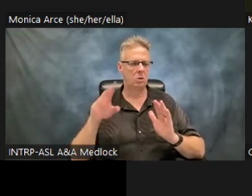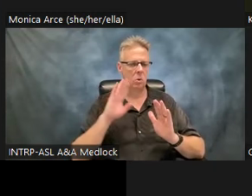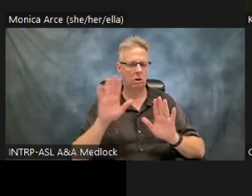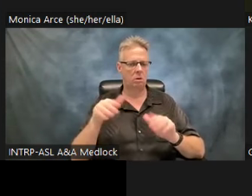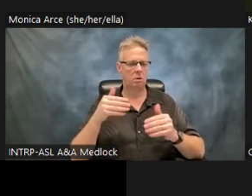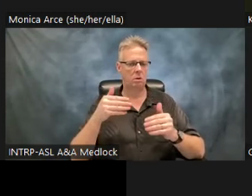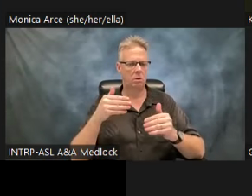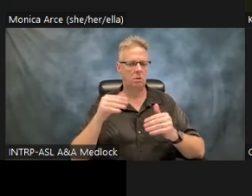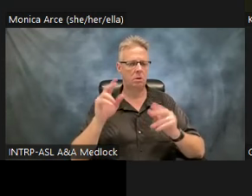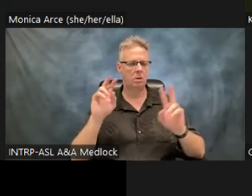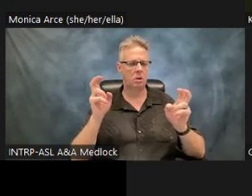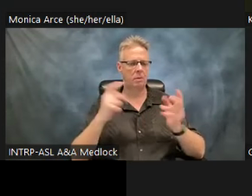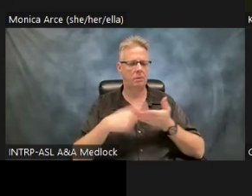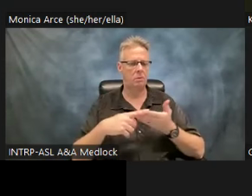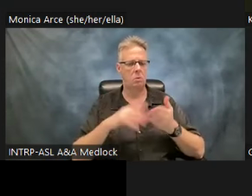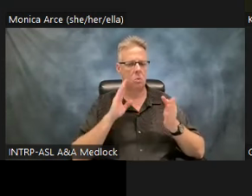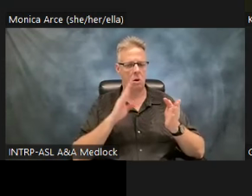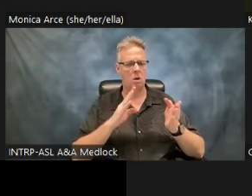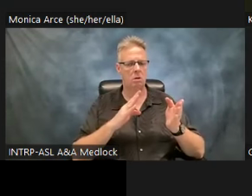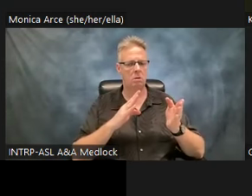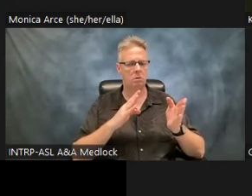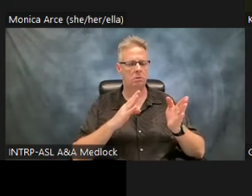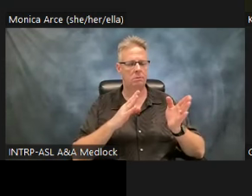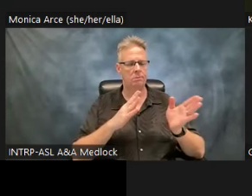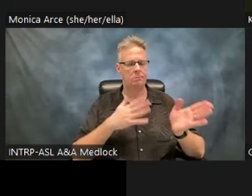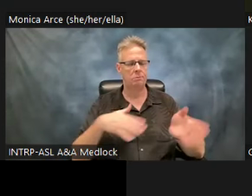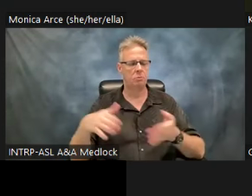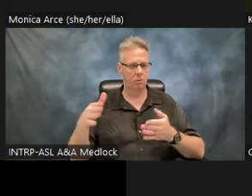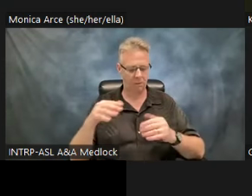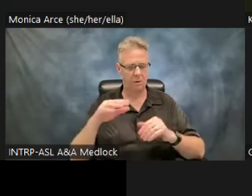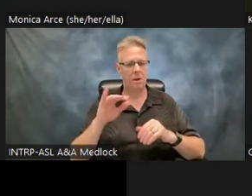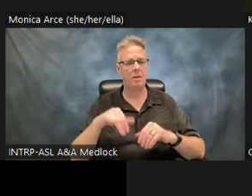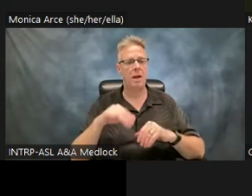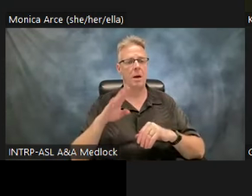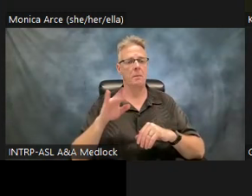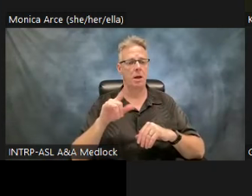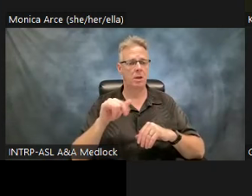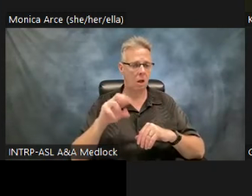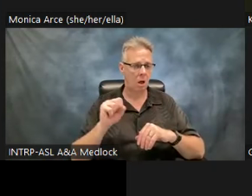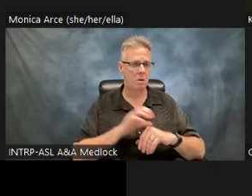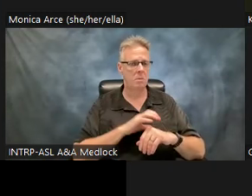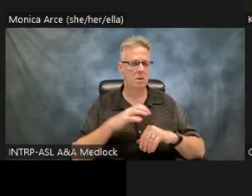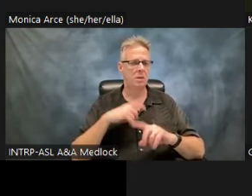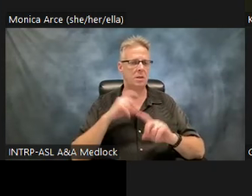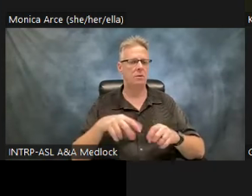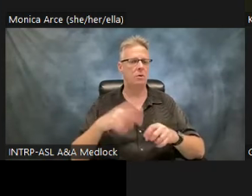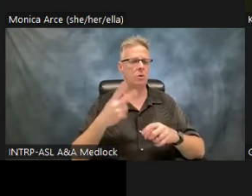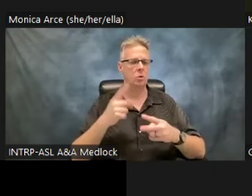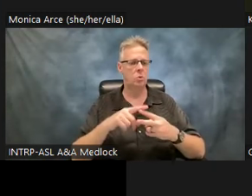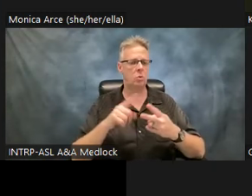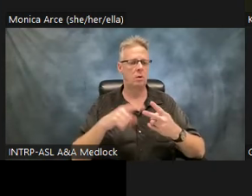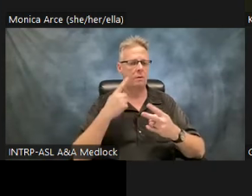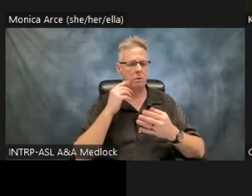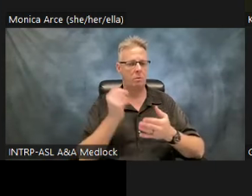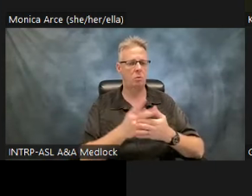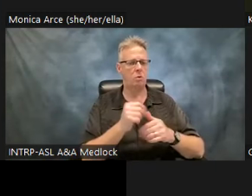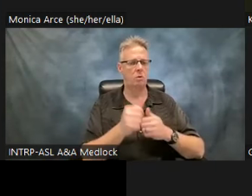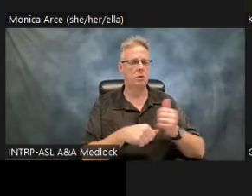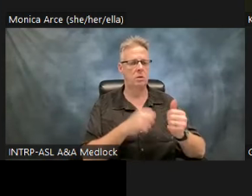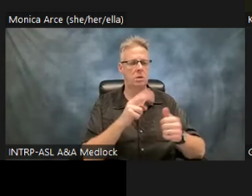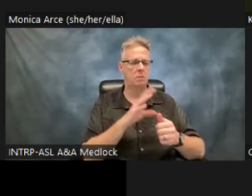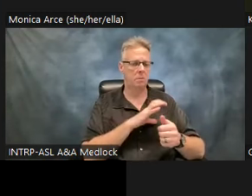that topic. The good news is that the commission in the bylaws gave itself two ways of approving subcommittees. One is the full commission